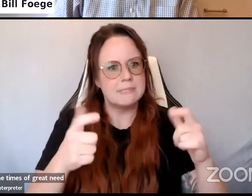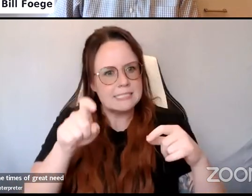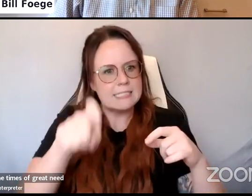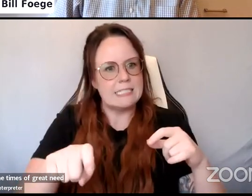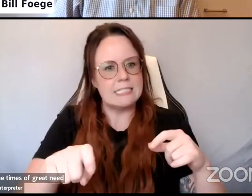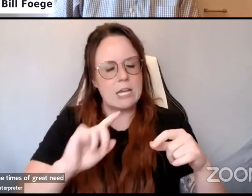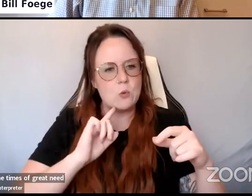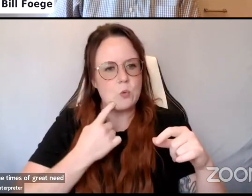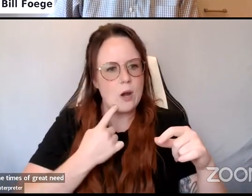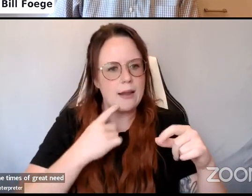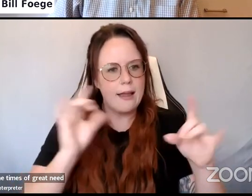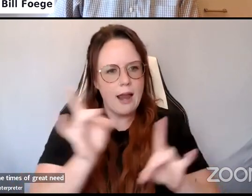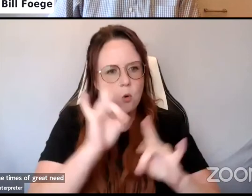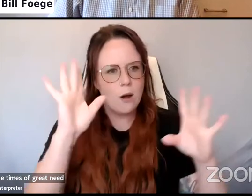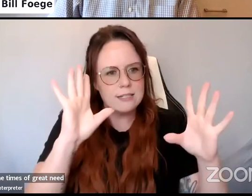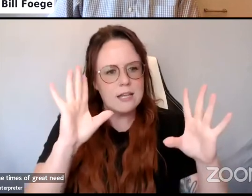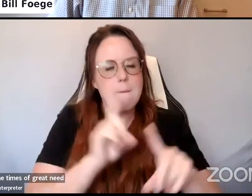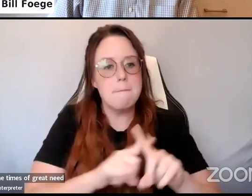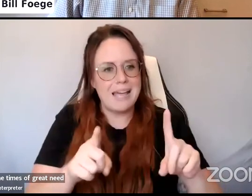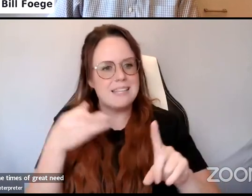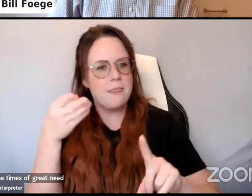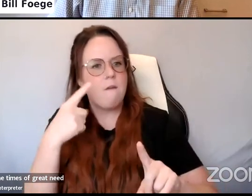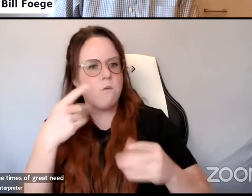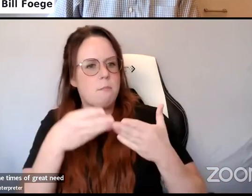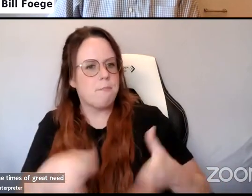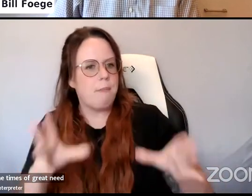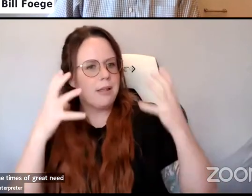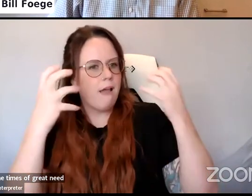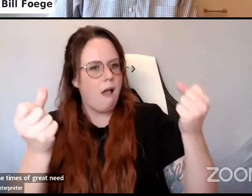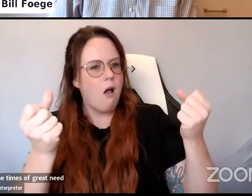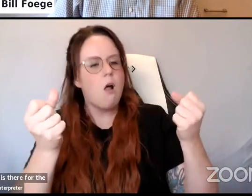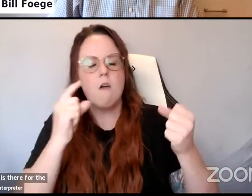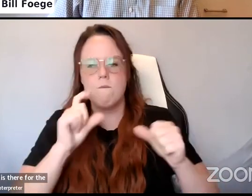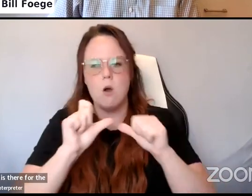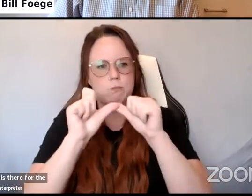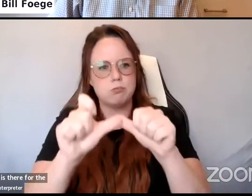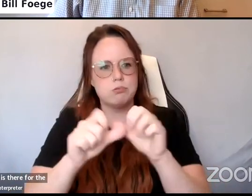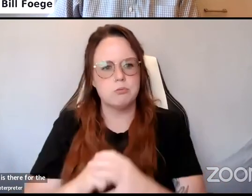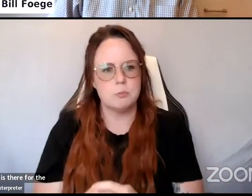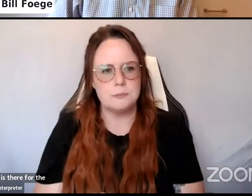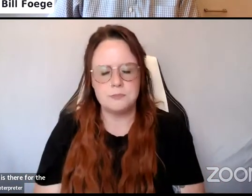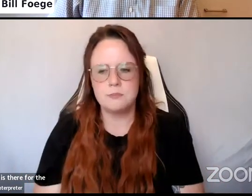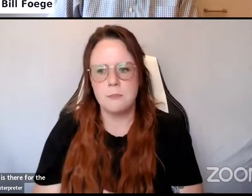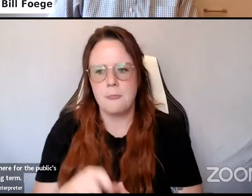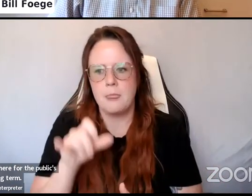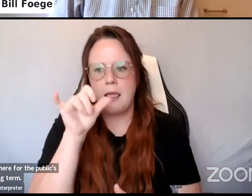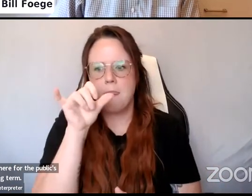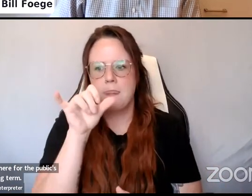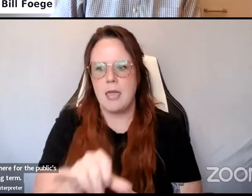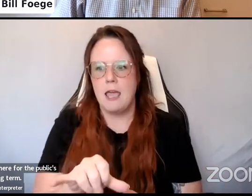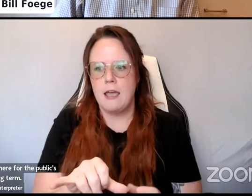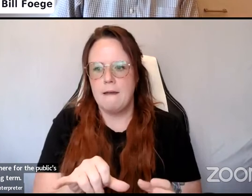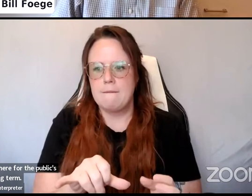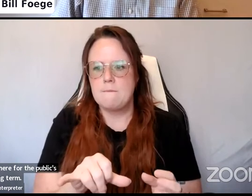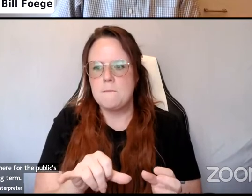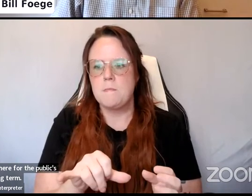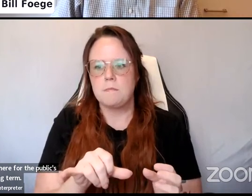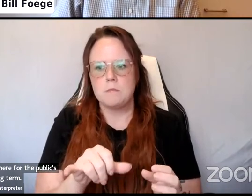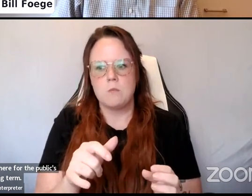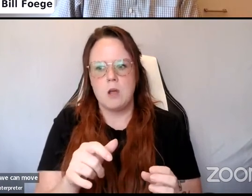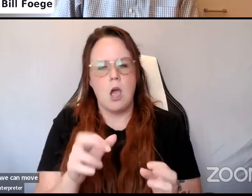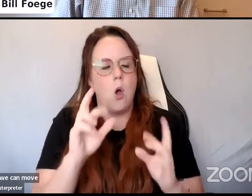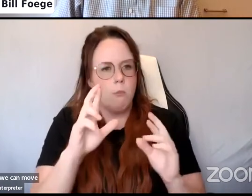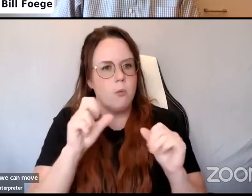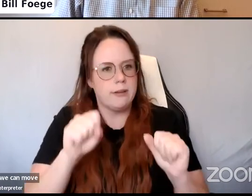crisis but there but is there for the Public's Health uh for the long term and that's what I hope we can move to